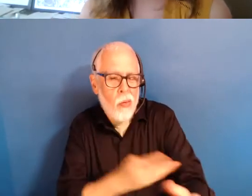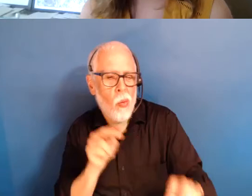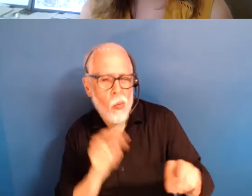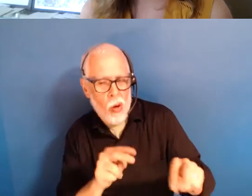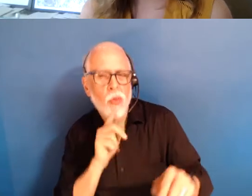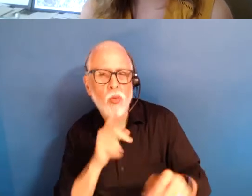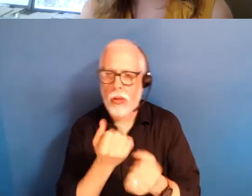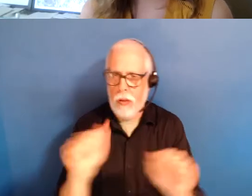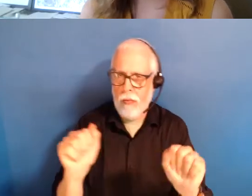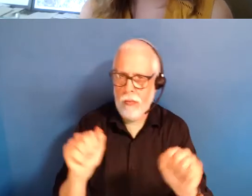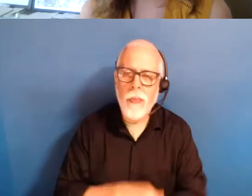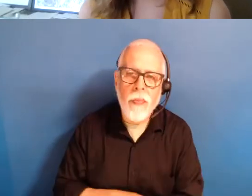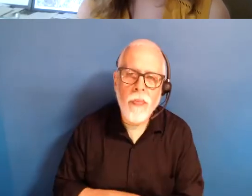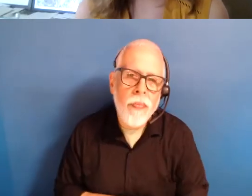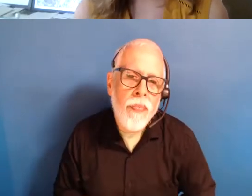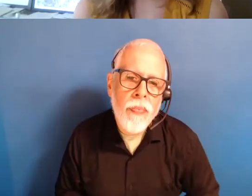infusion.